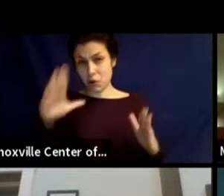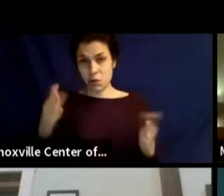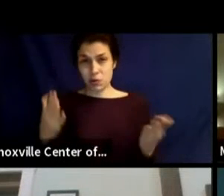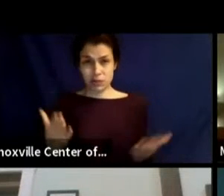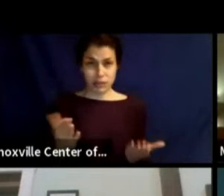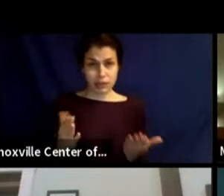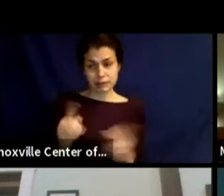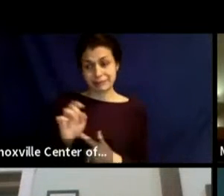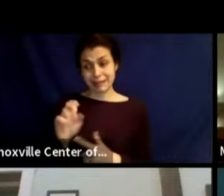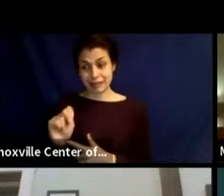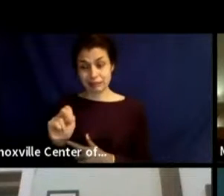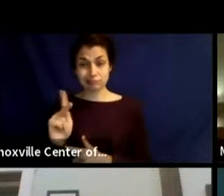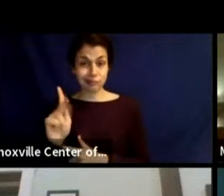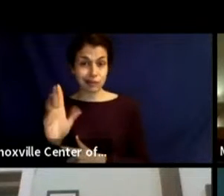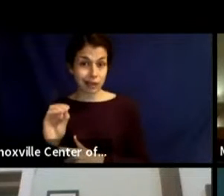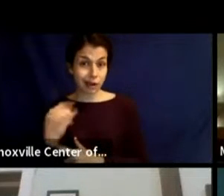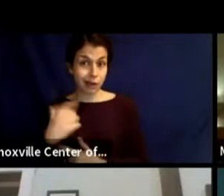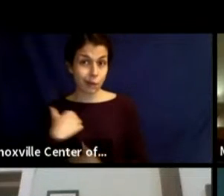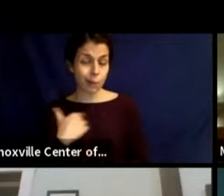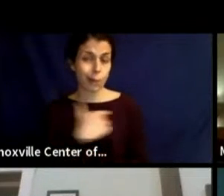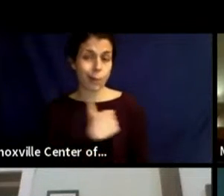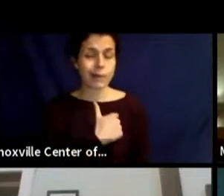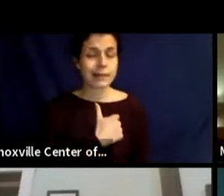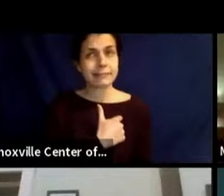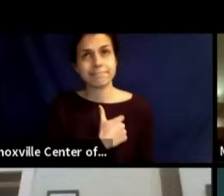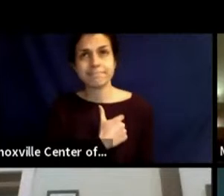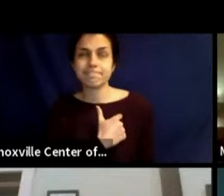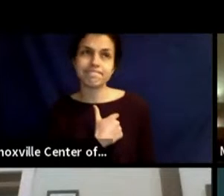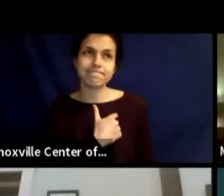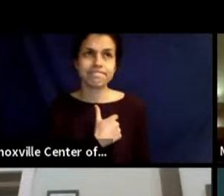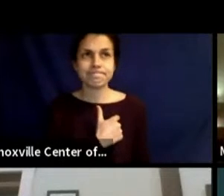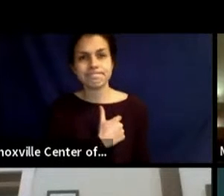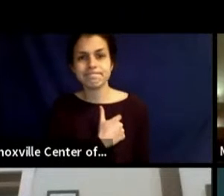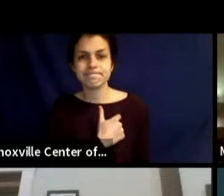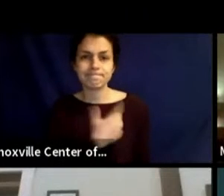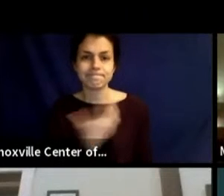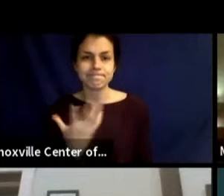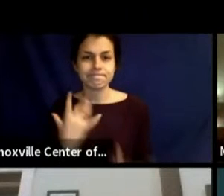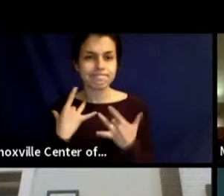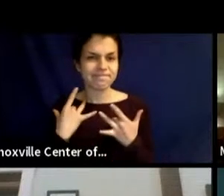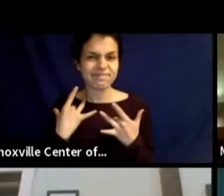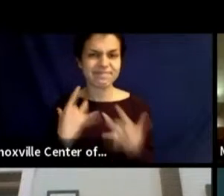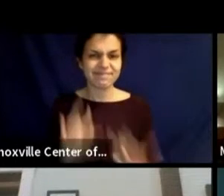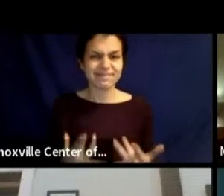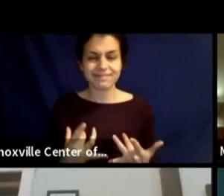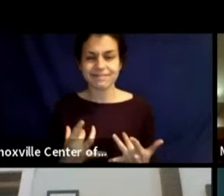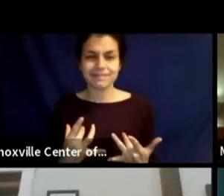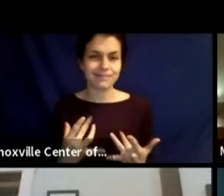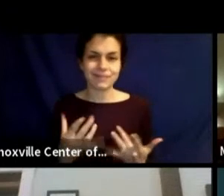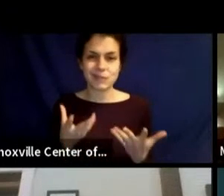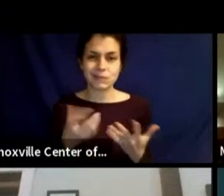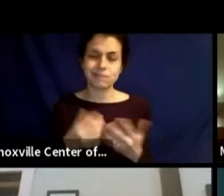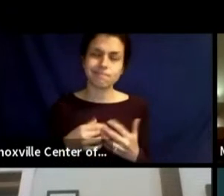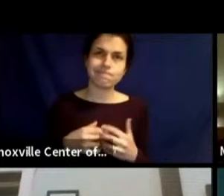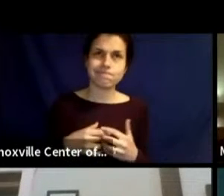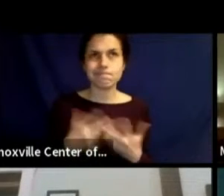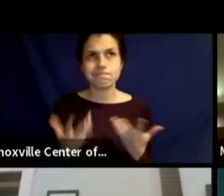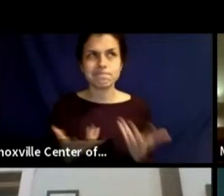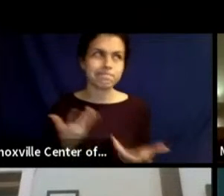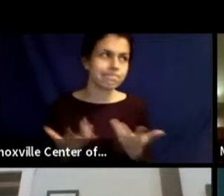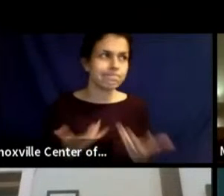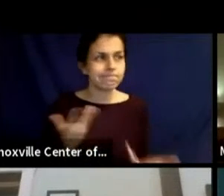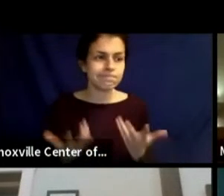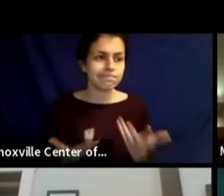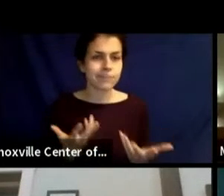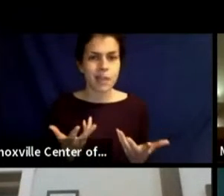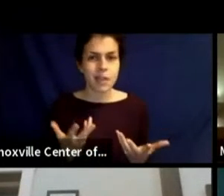I know that we are not in favor of having any more